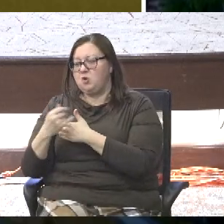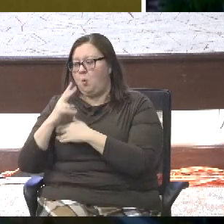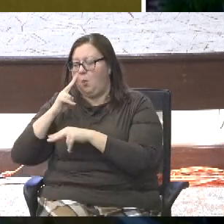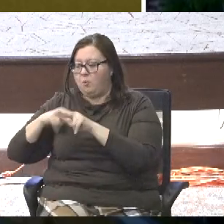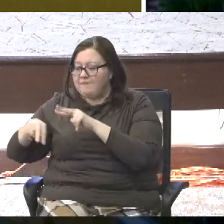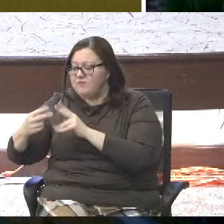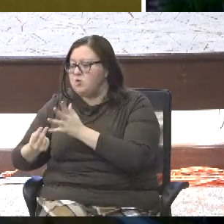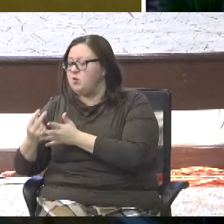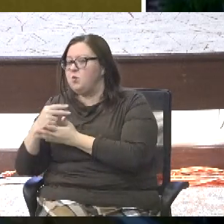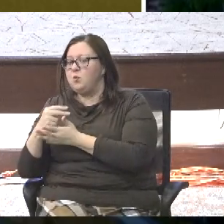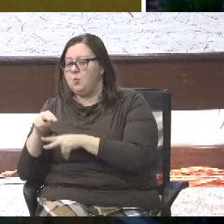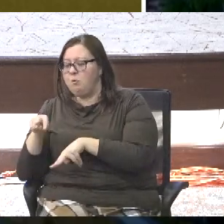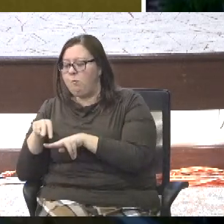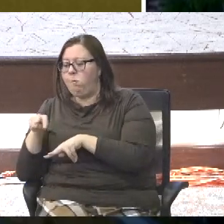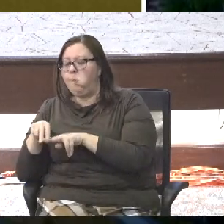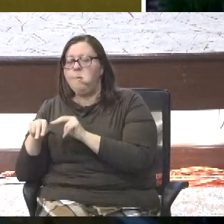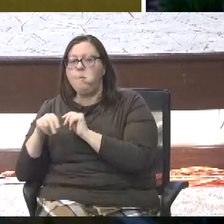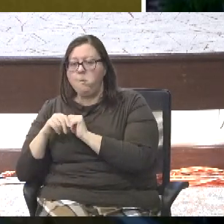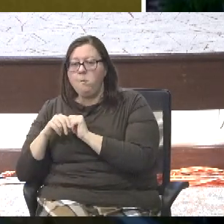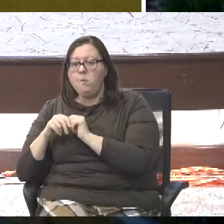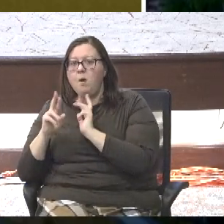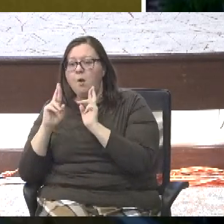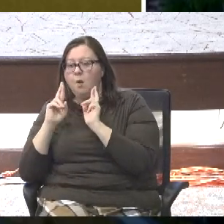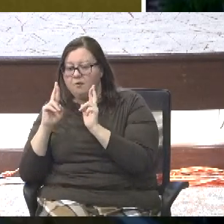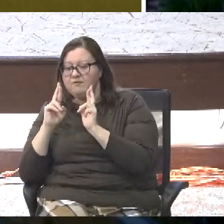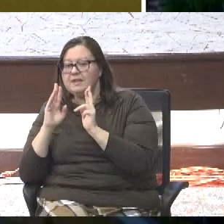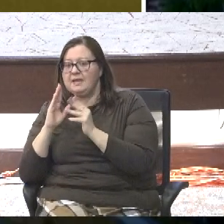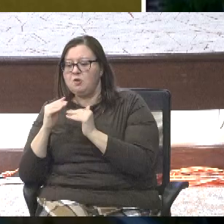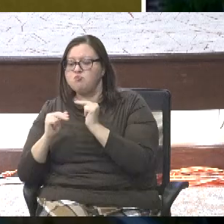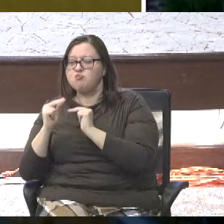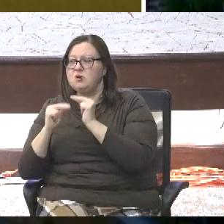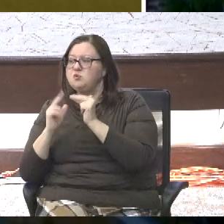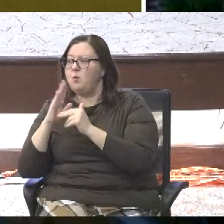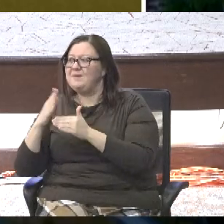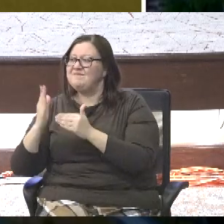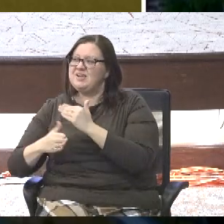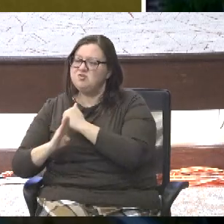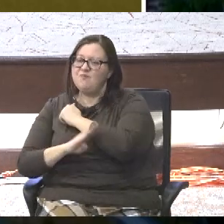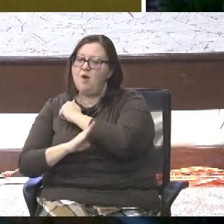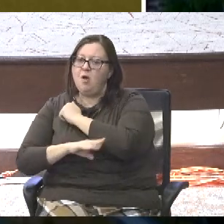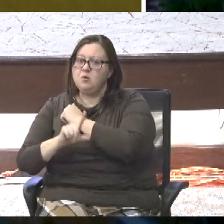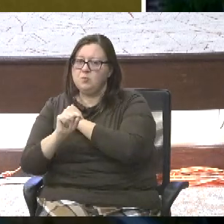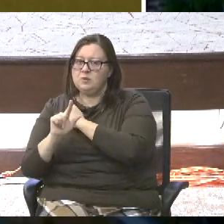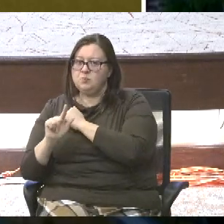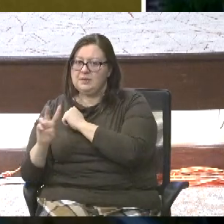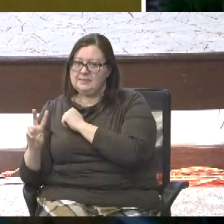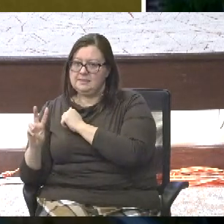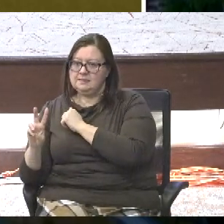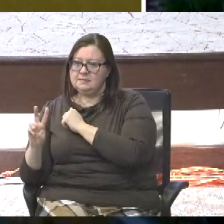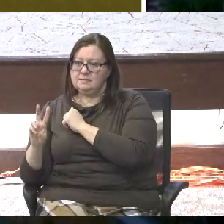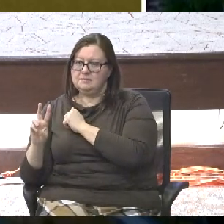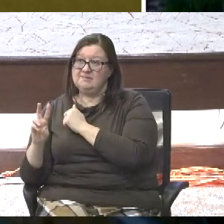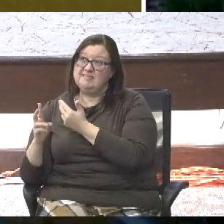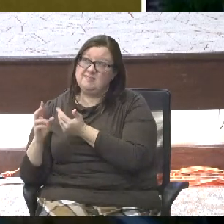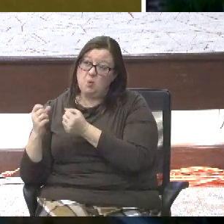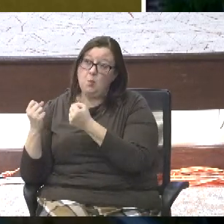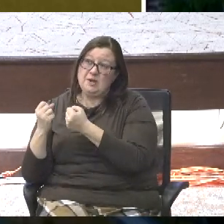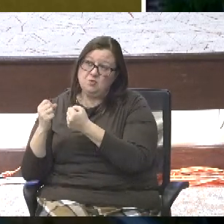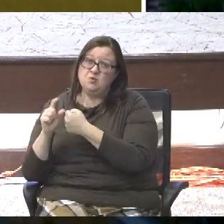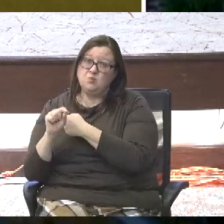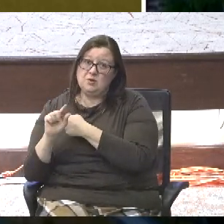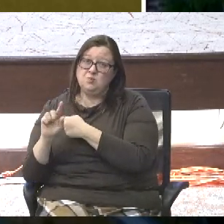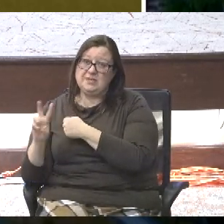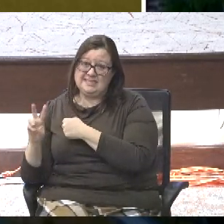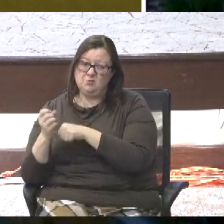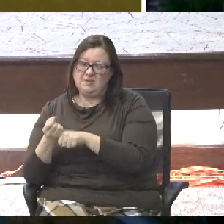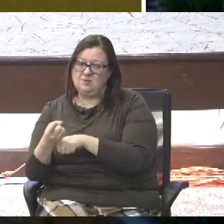which hopefully gets us completed with construction around fall of 2026 and open in winter 2026. As a